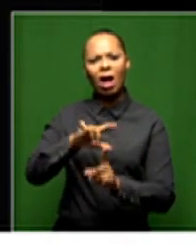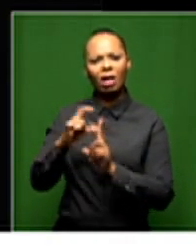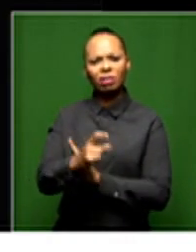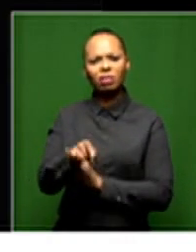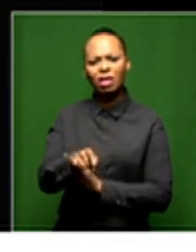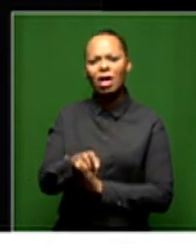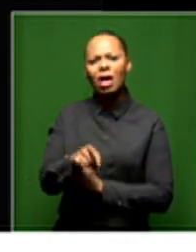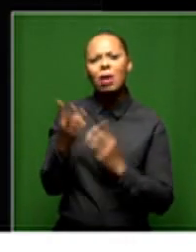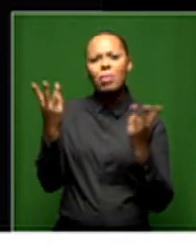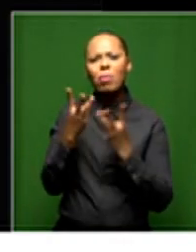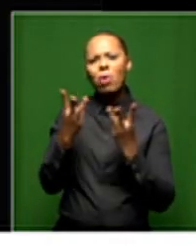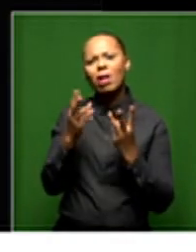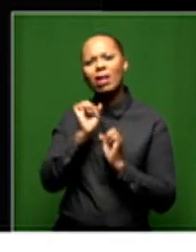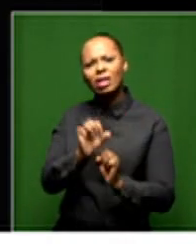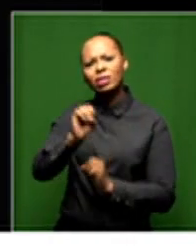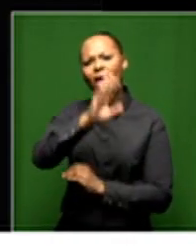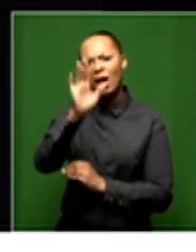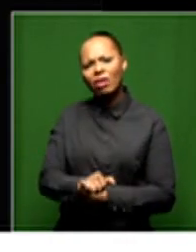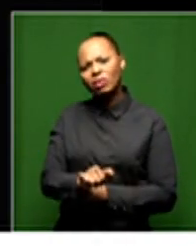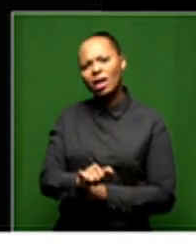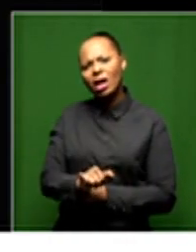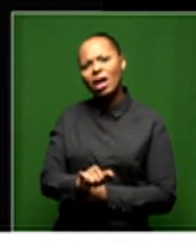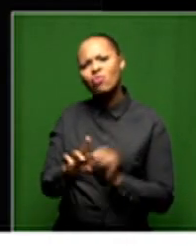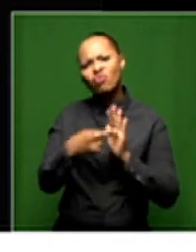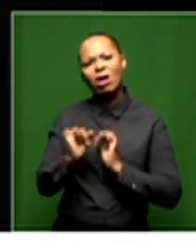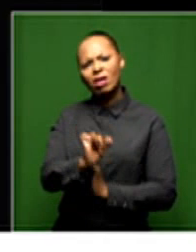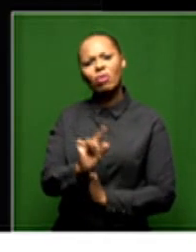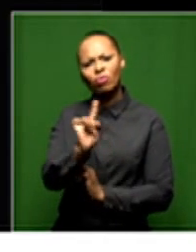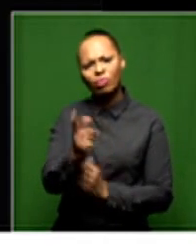people of South Africa and those who followed similar patterns?